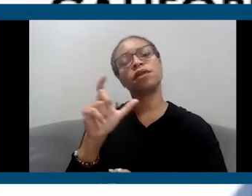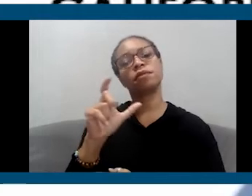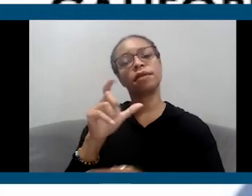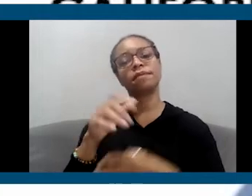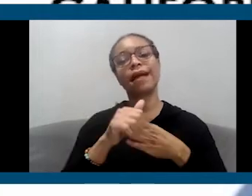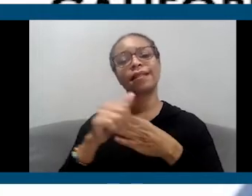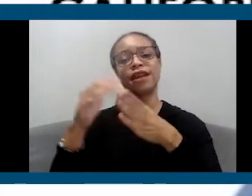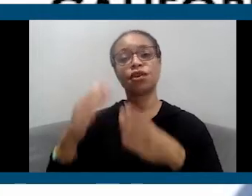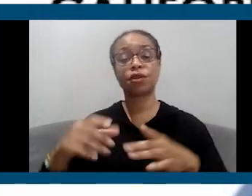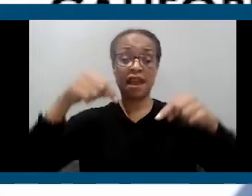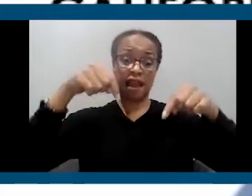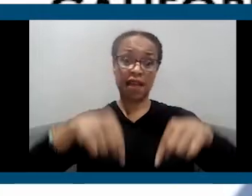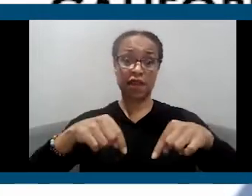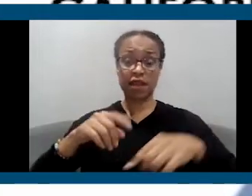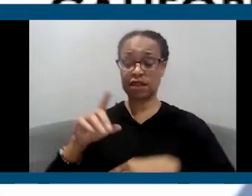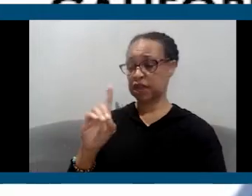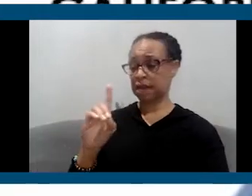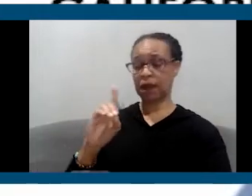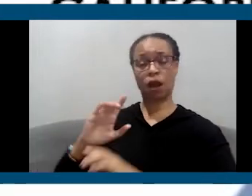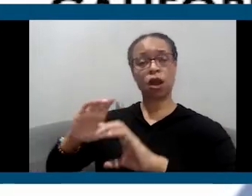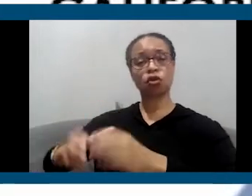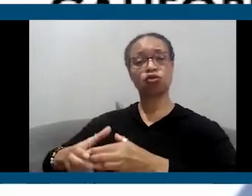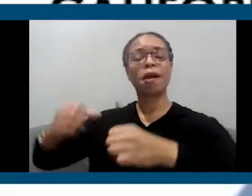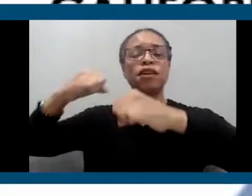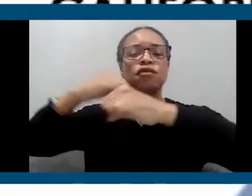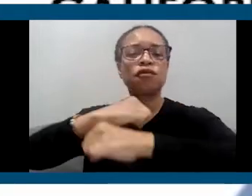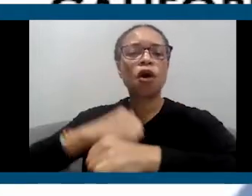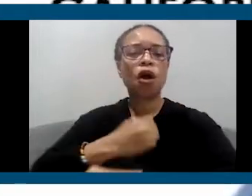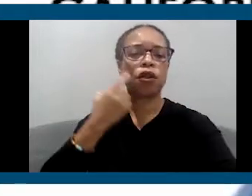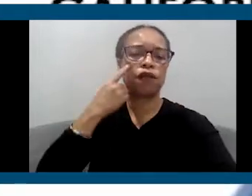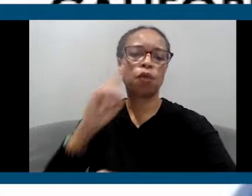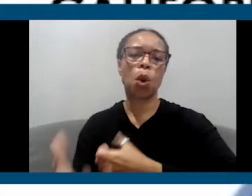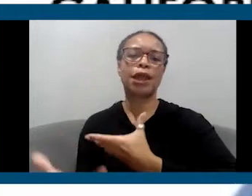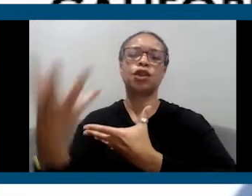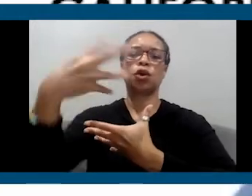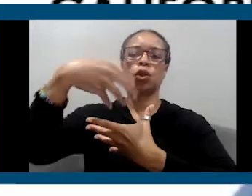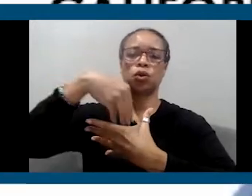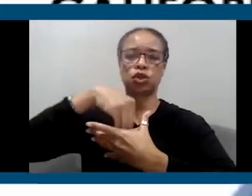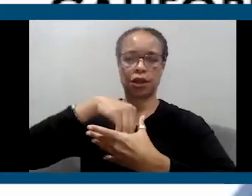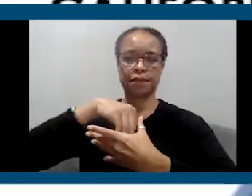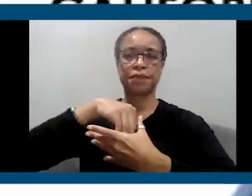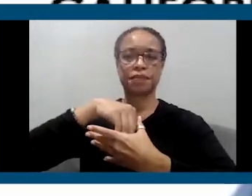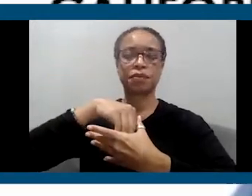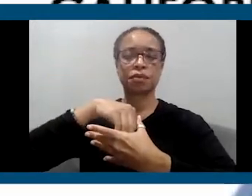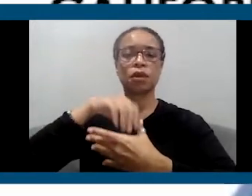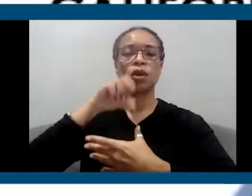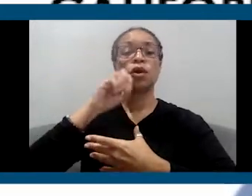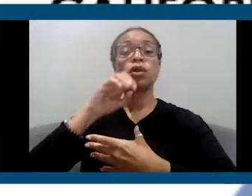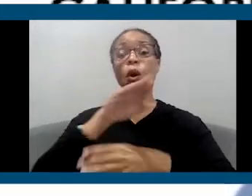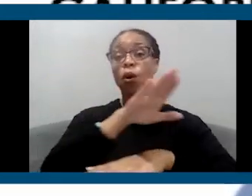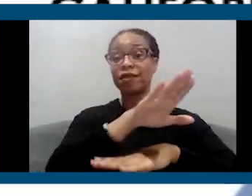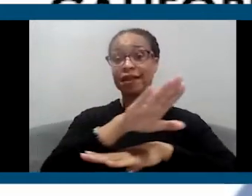this party, the Democratic Party, that's fighting for inclusion. And so this evening,